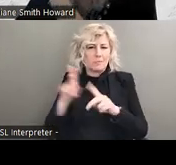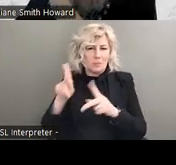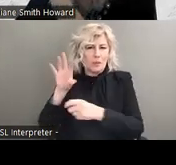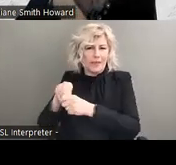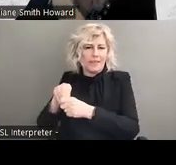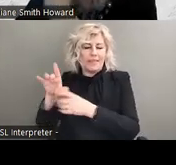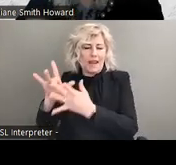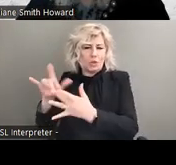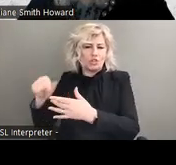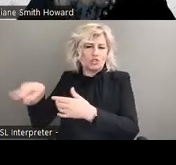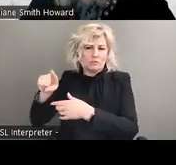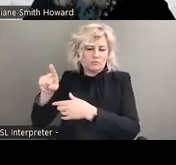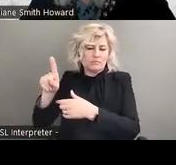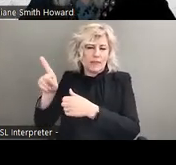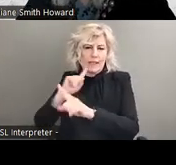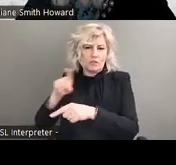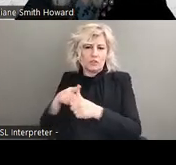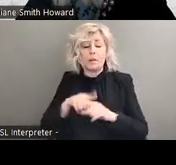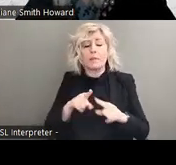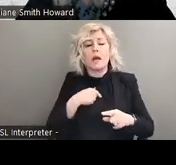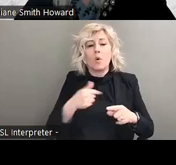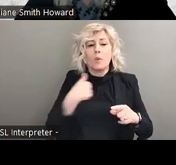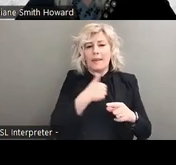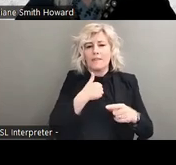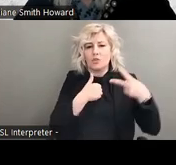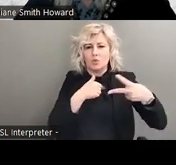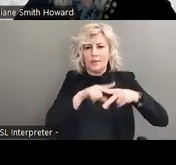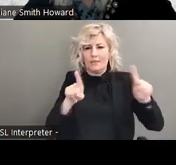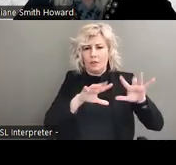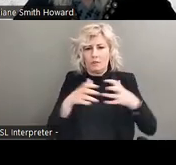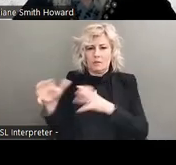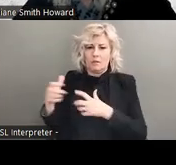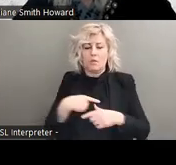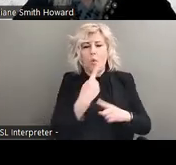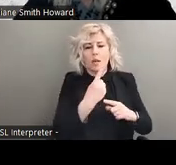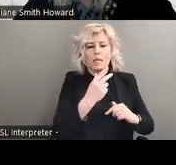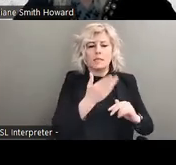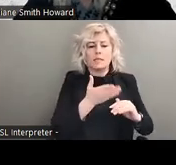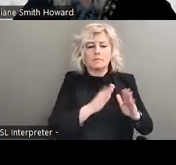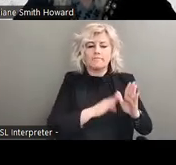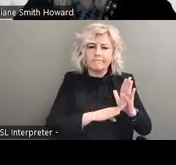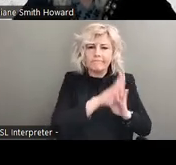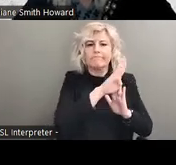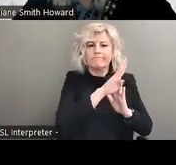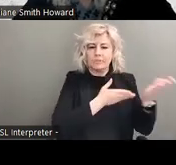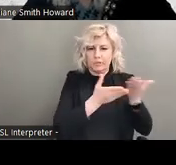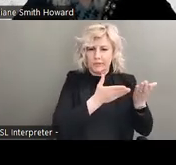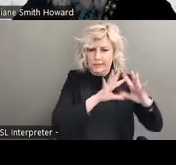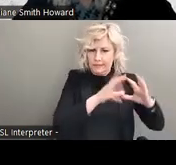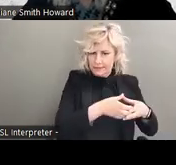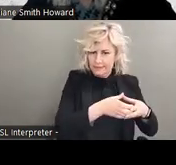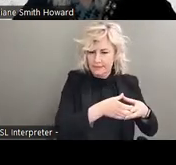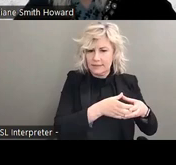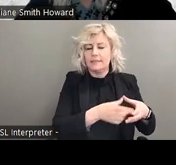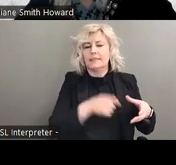share that there's kind of two different clusters, right? One is the building up of services, and there's lots to